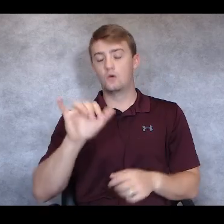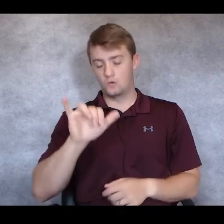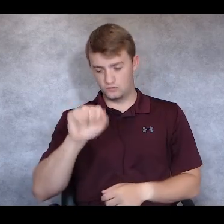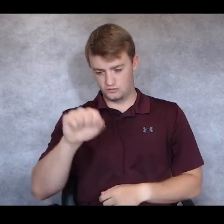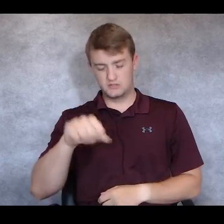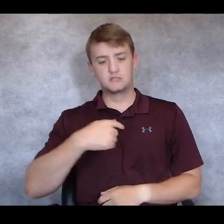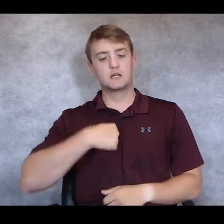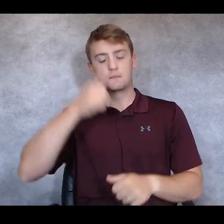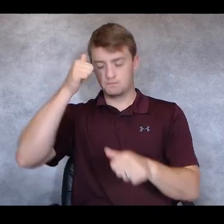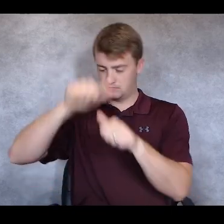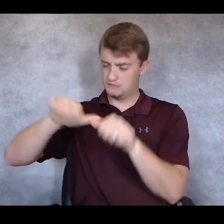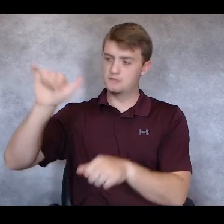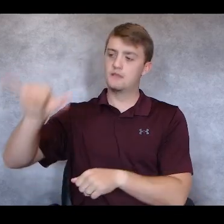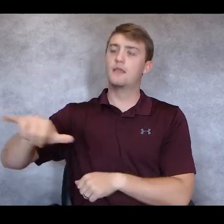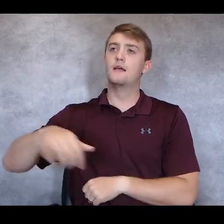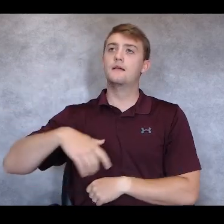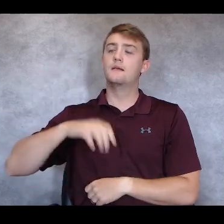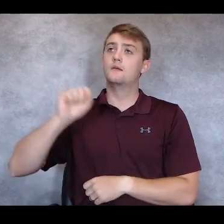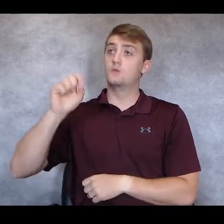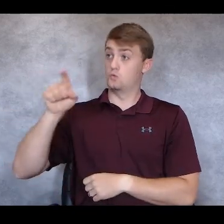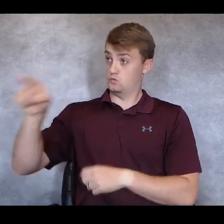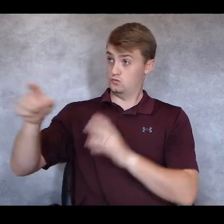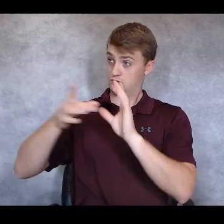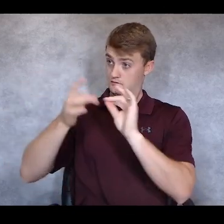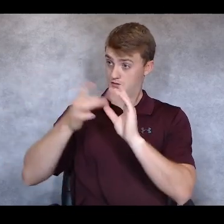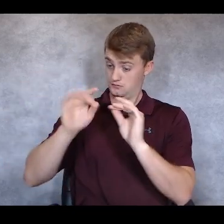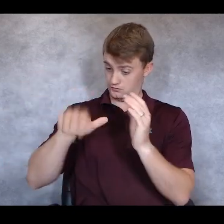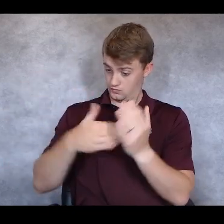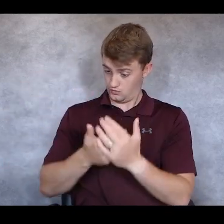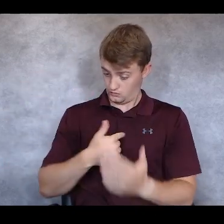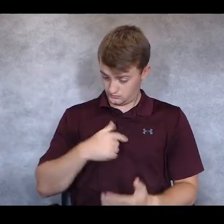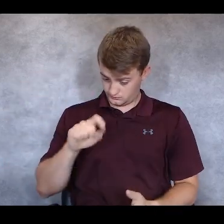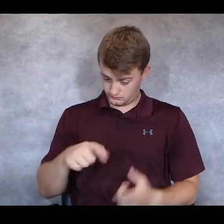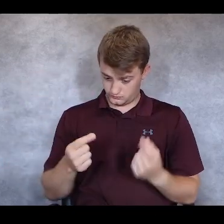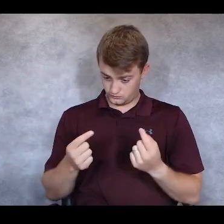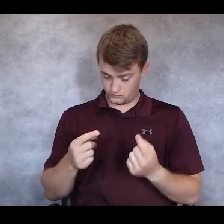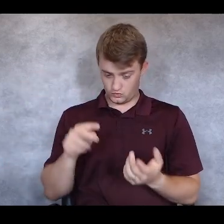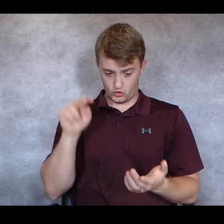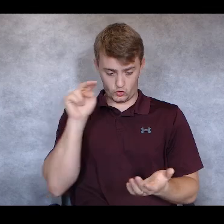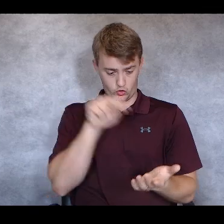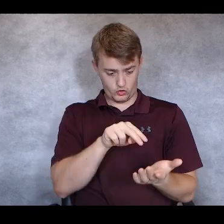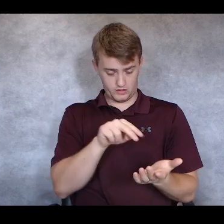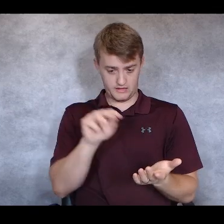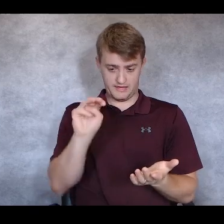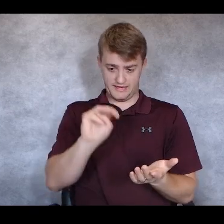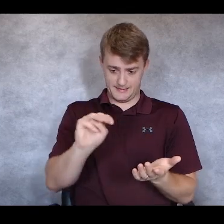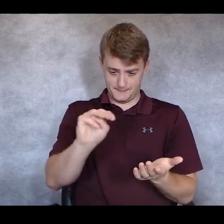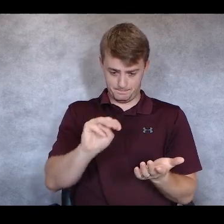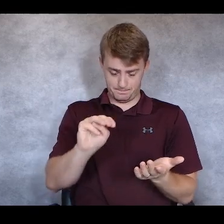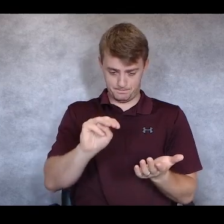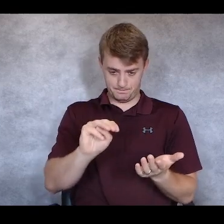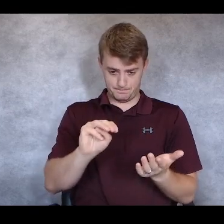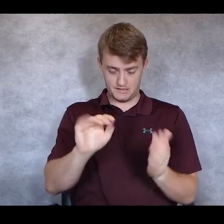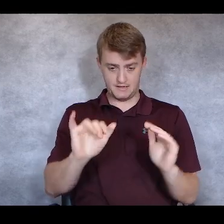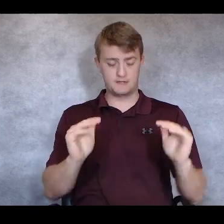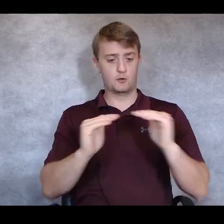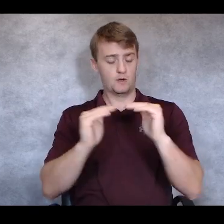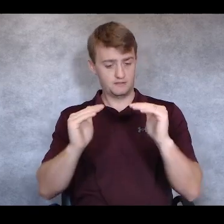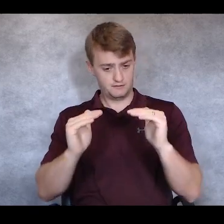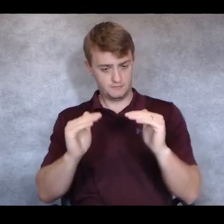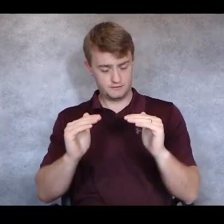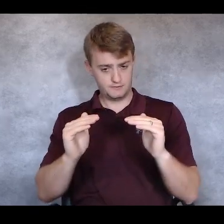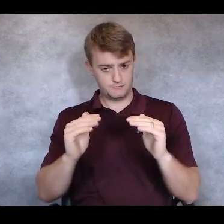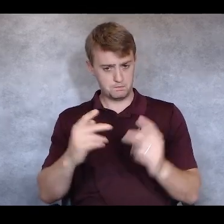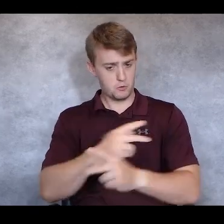Okay, yes, I remember that. So you're telling me that all I have to do is look at the m in the